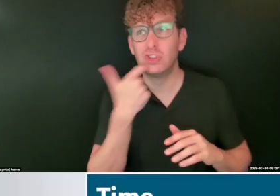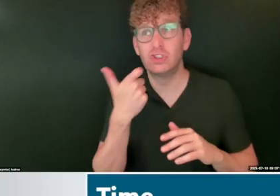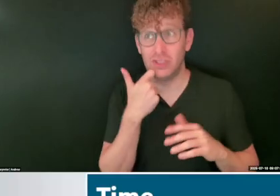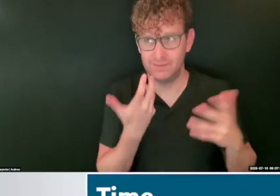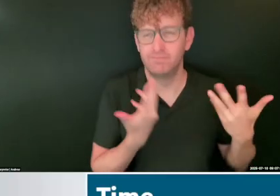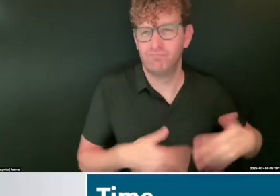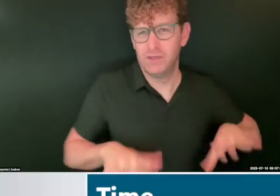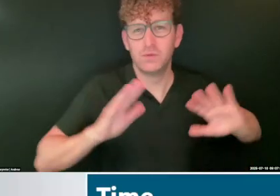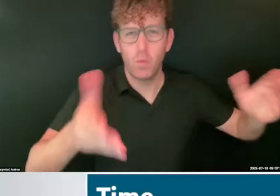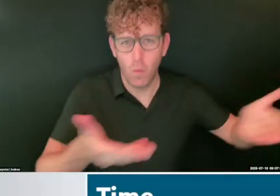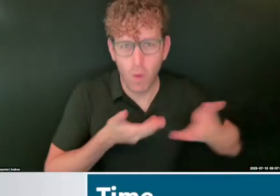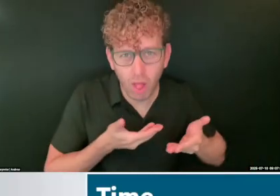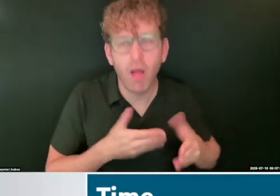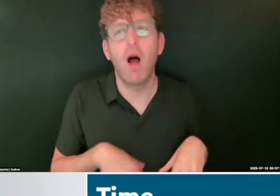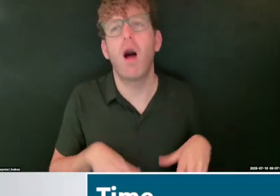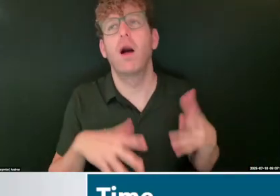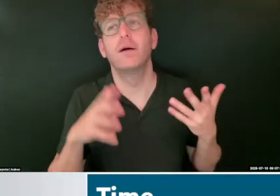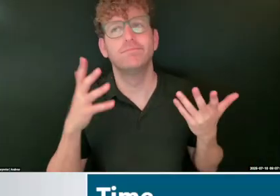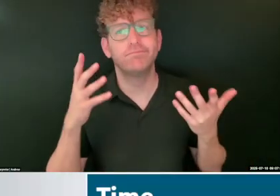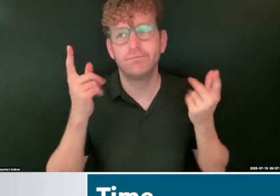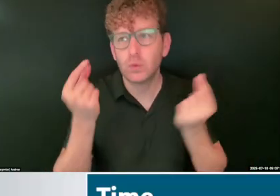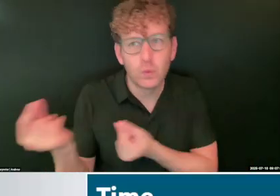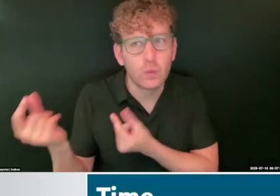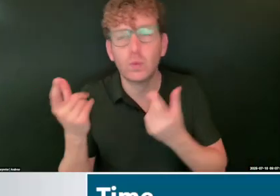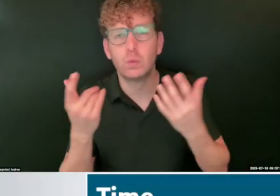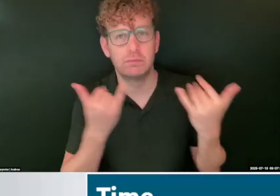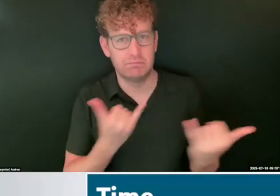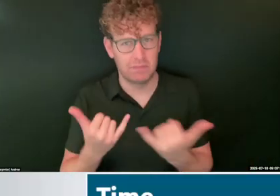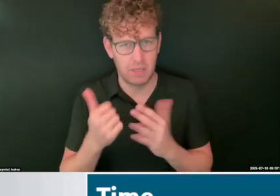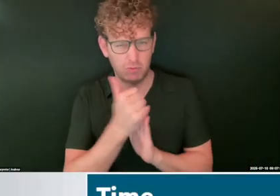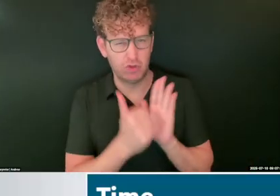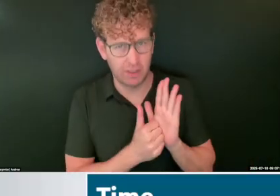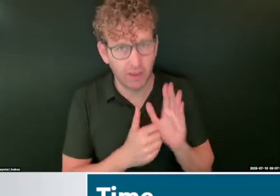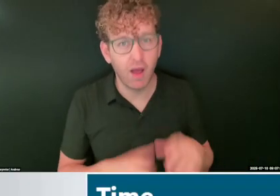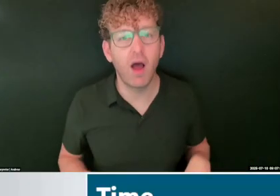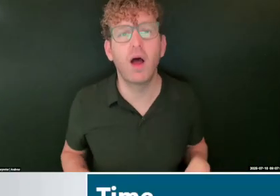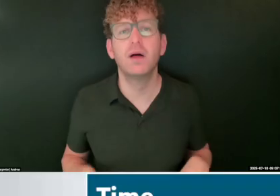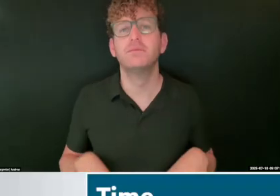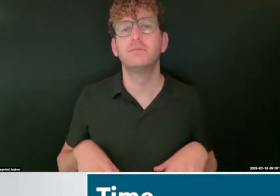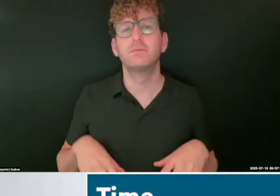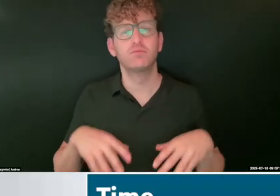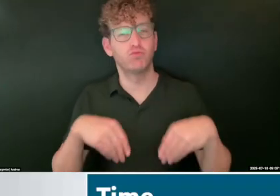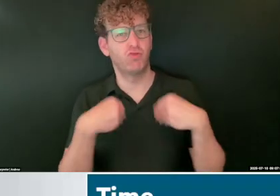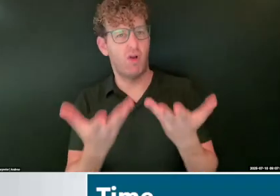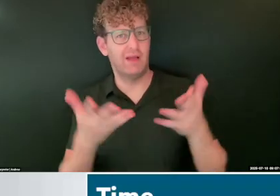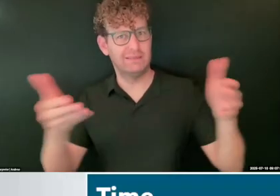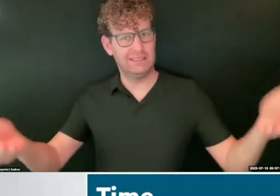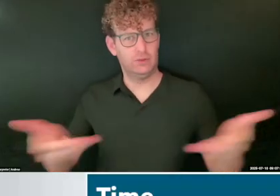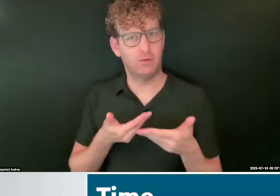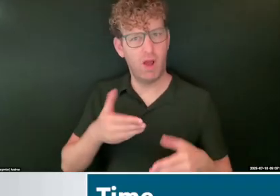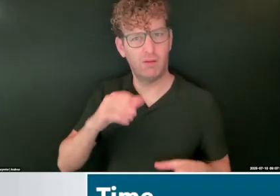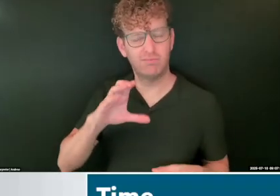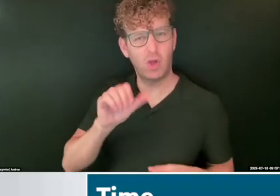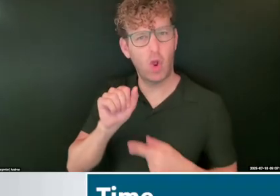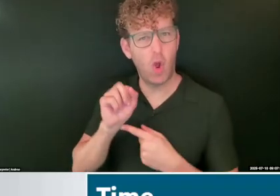We just covered the welcome and housekeeping portion of our agenda. Next, I'll provide an introduction about the Clean Transportation Incentives